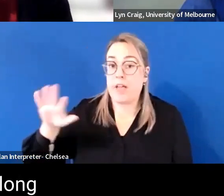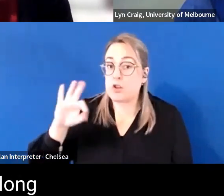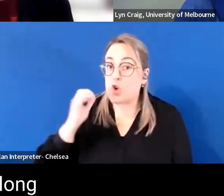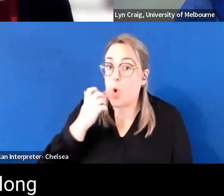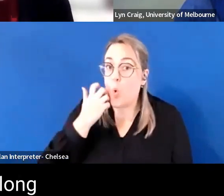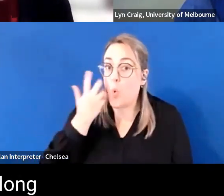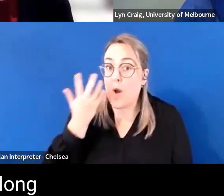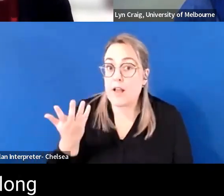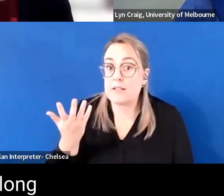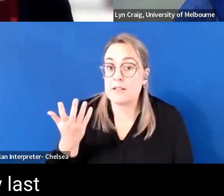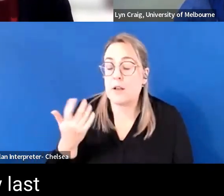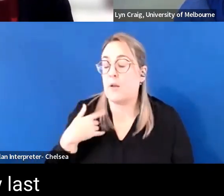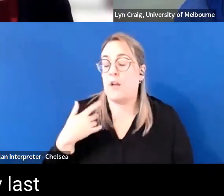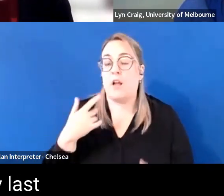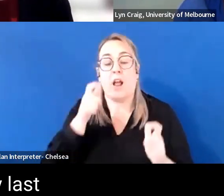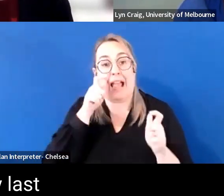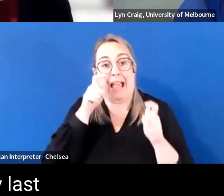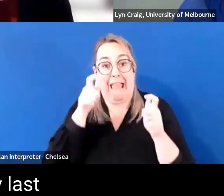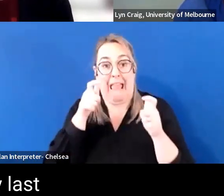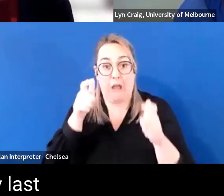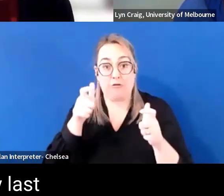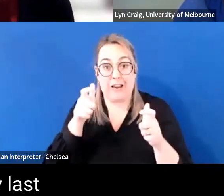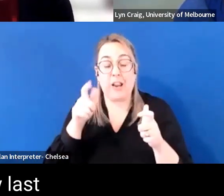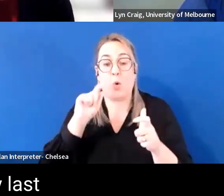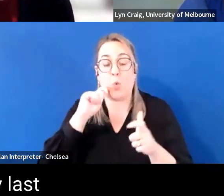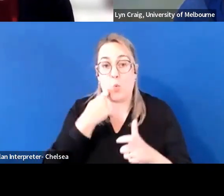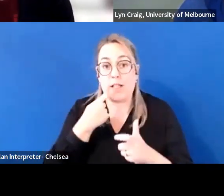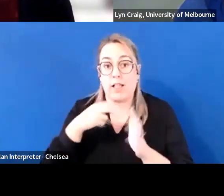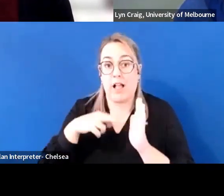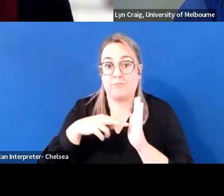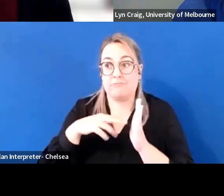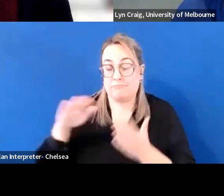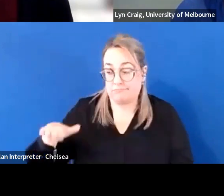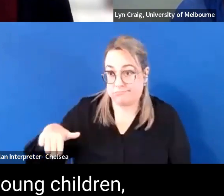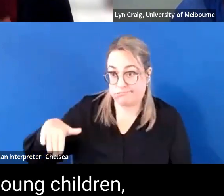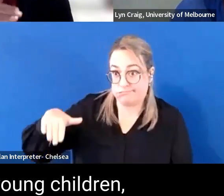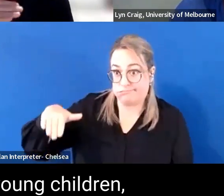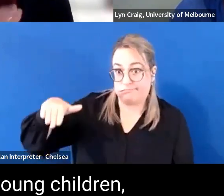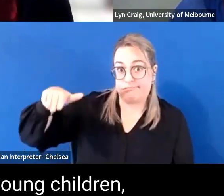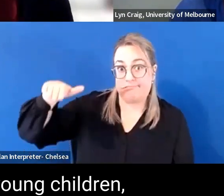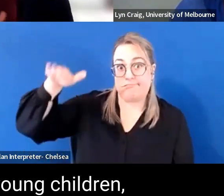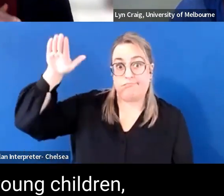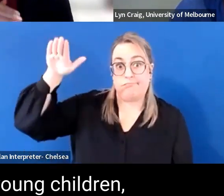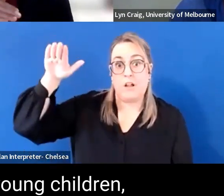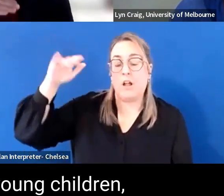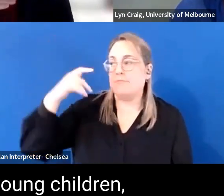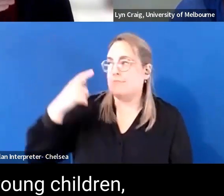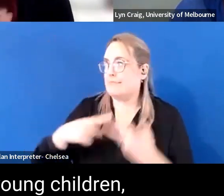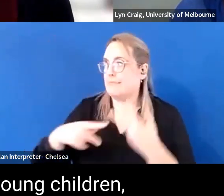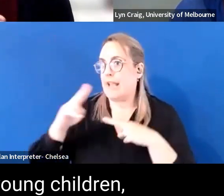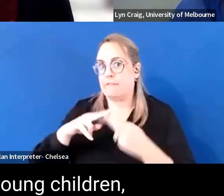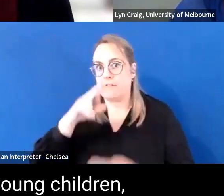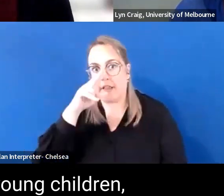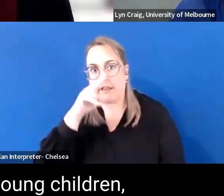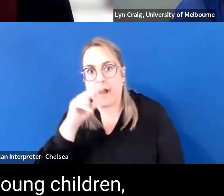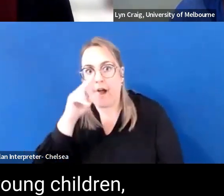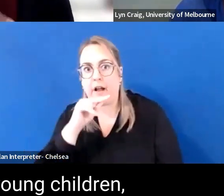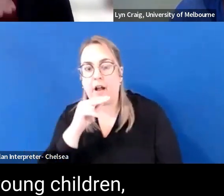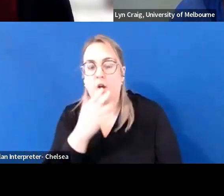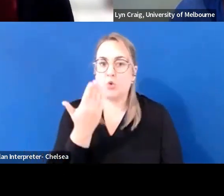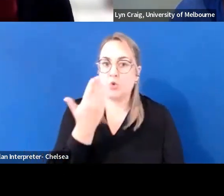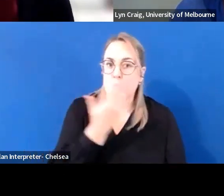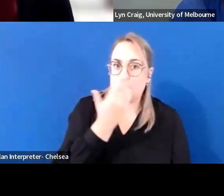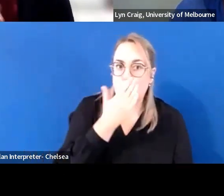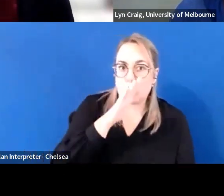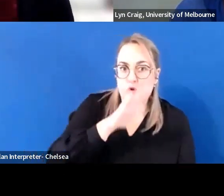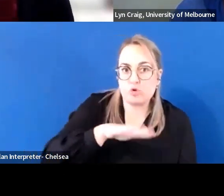is how long caring responsibilities actually last throughout a life. So whether they're young children, school-age